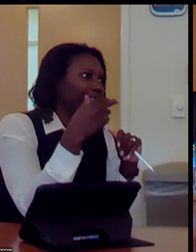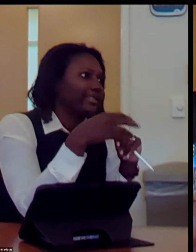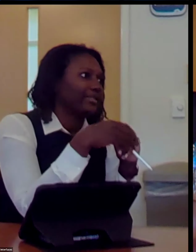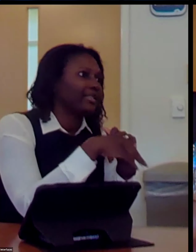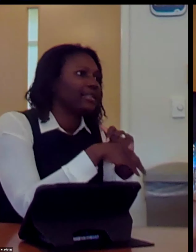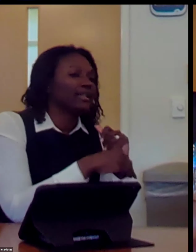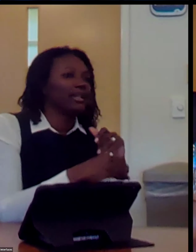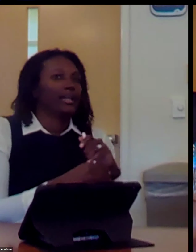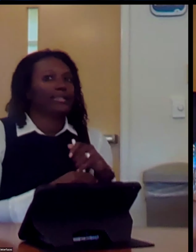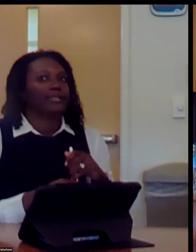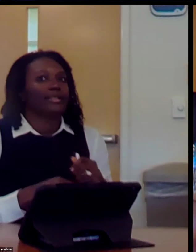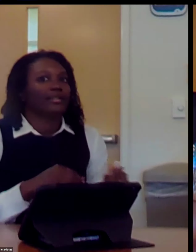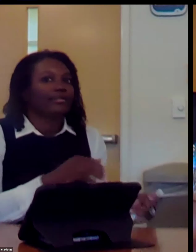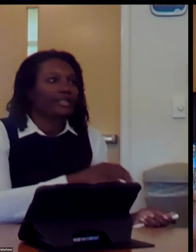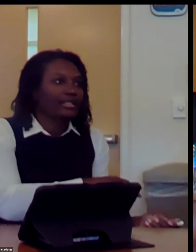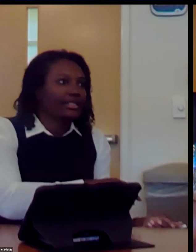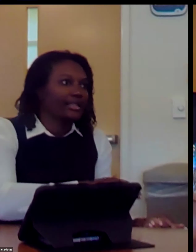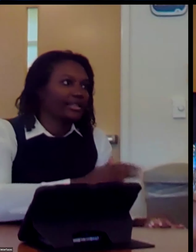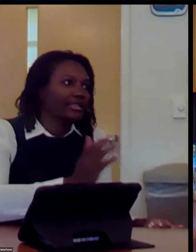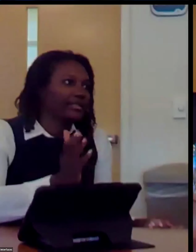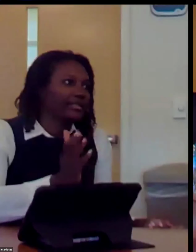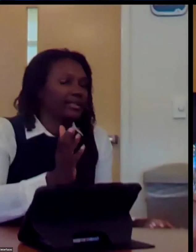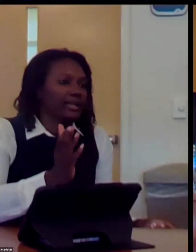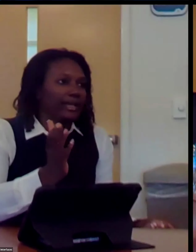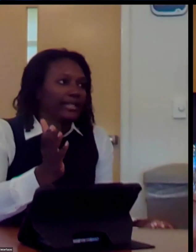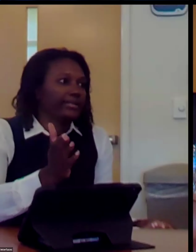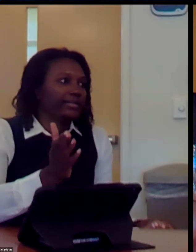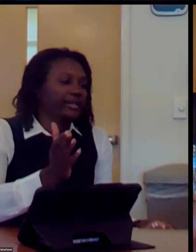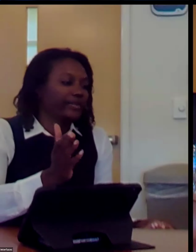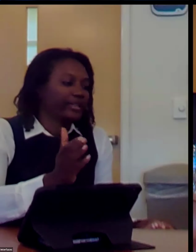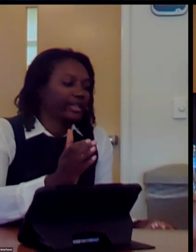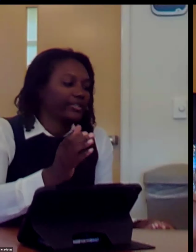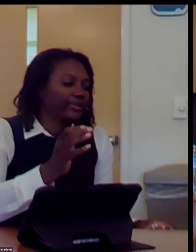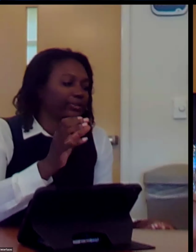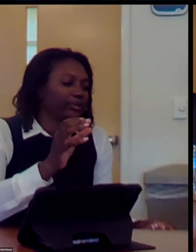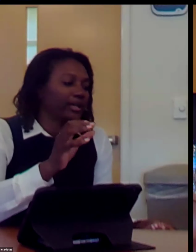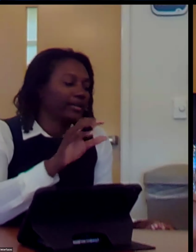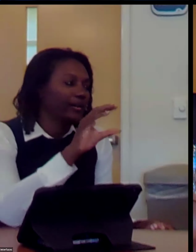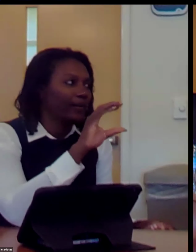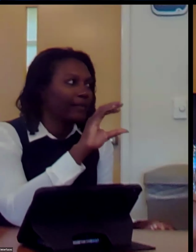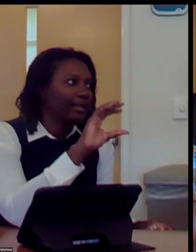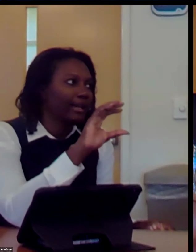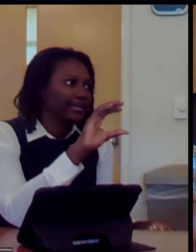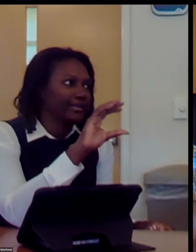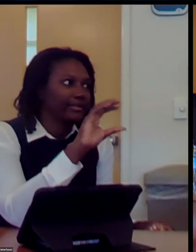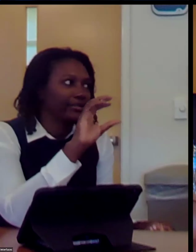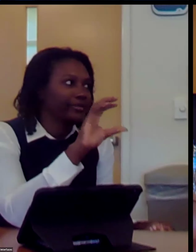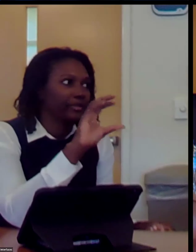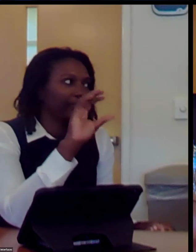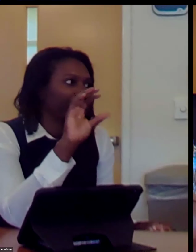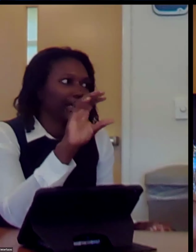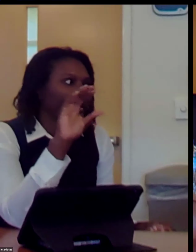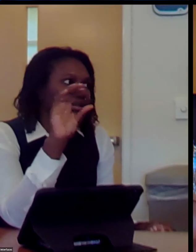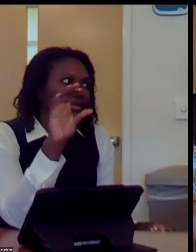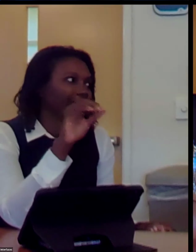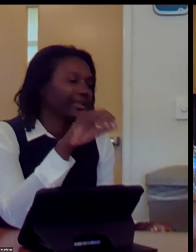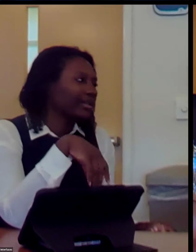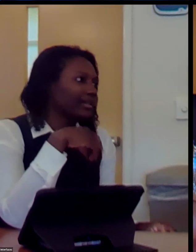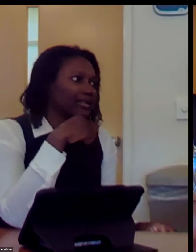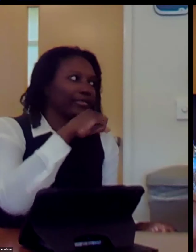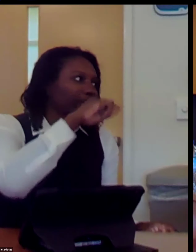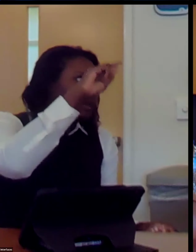like integrate into it. And so like the first thing that you do when you like write your own solver is you run all the classical fluid